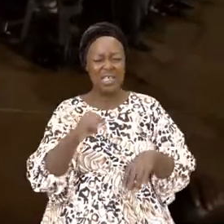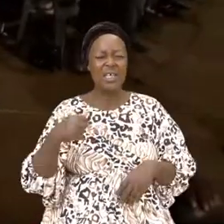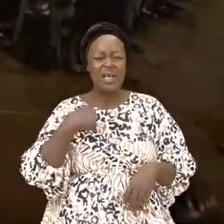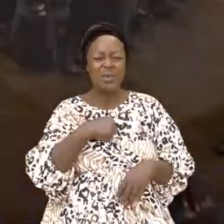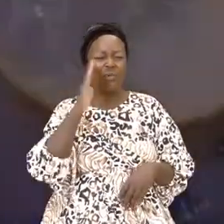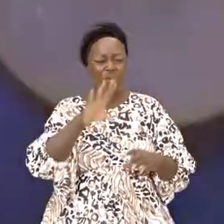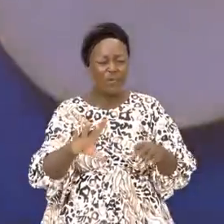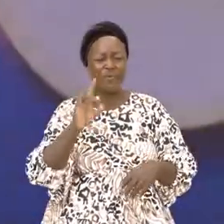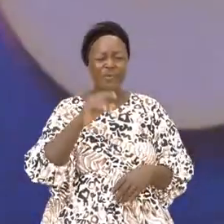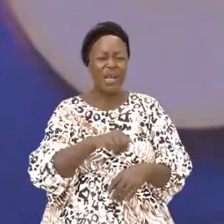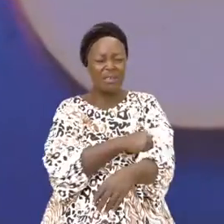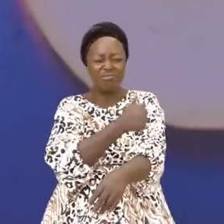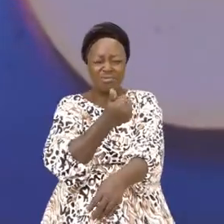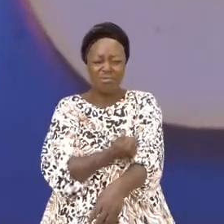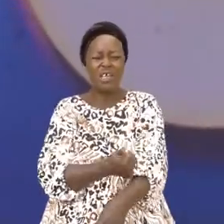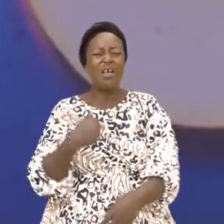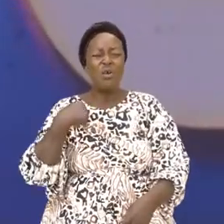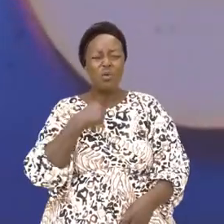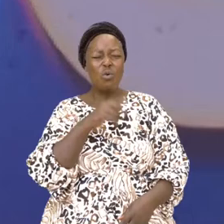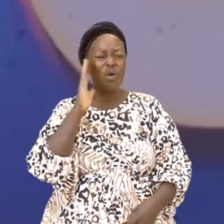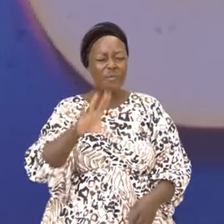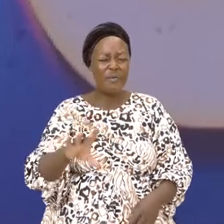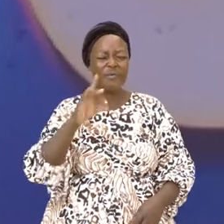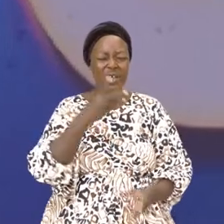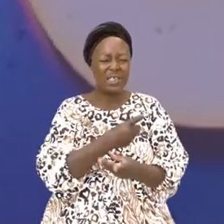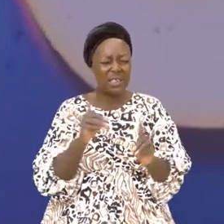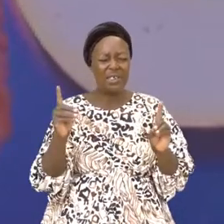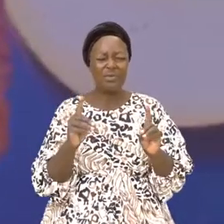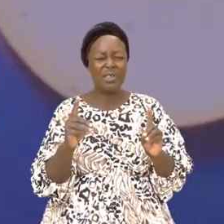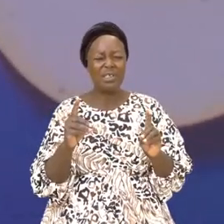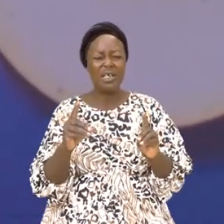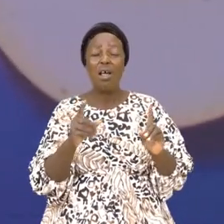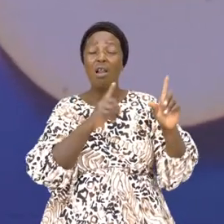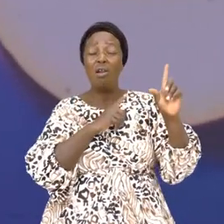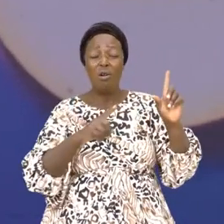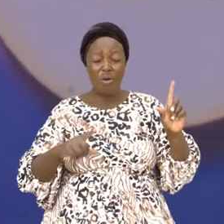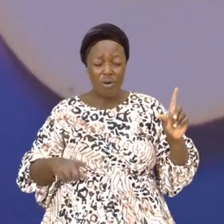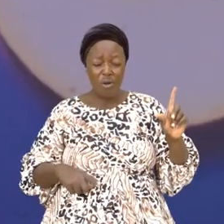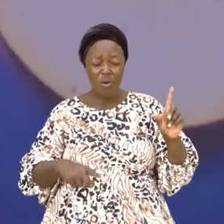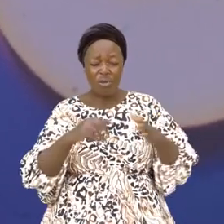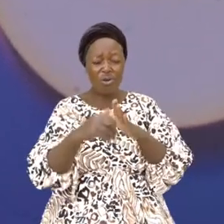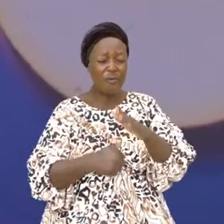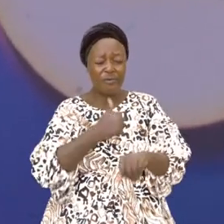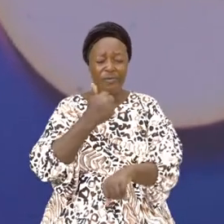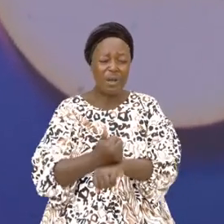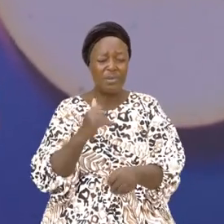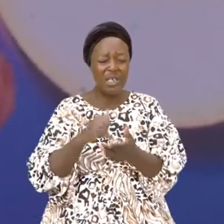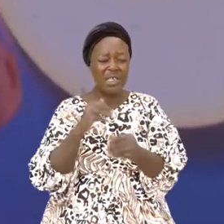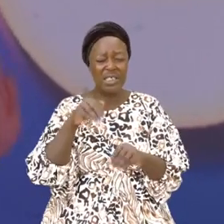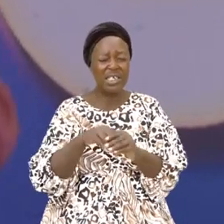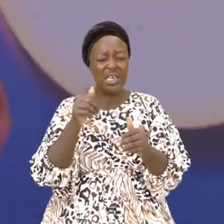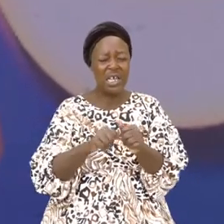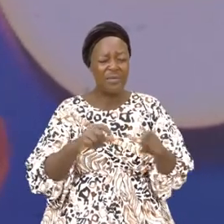find dominion, we'll find deliverance. Lord, confirm it in every